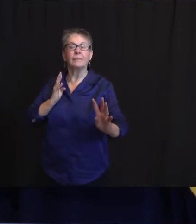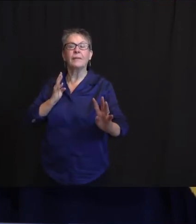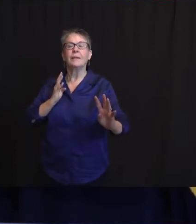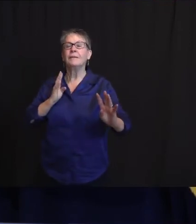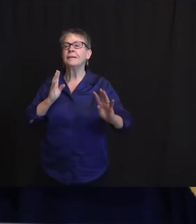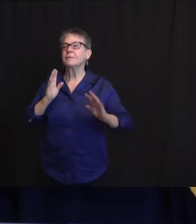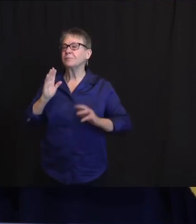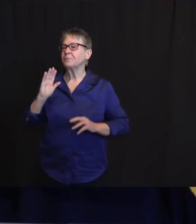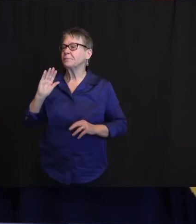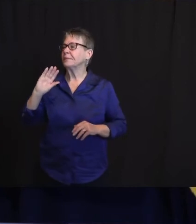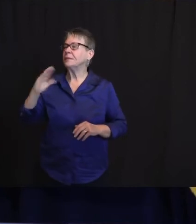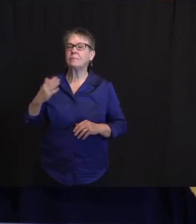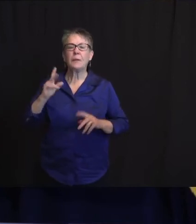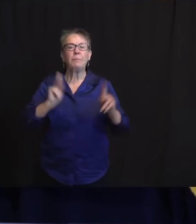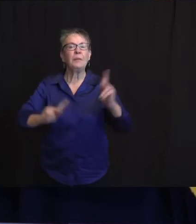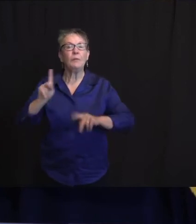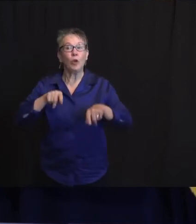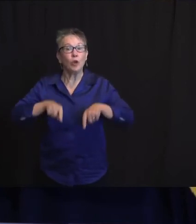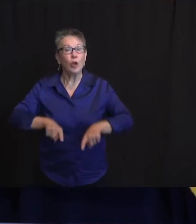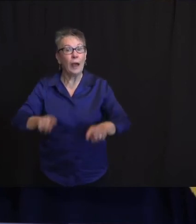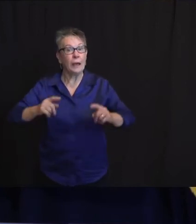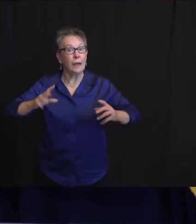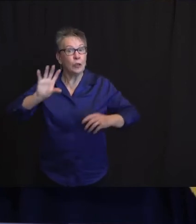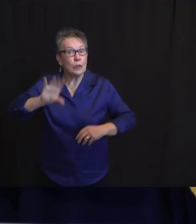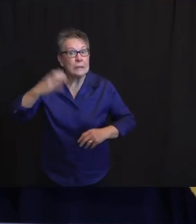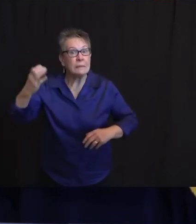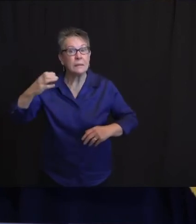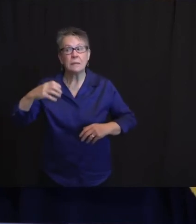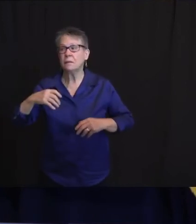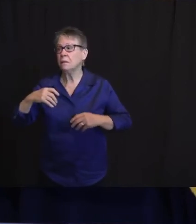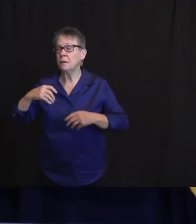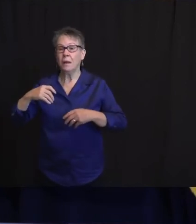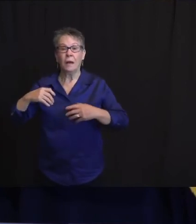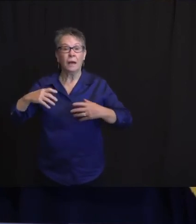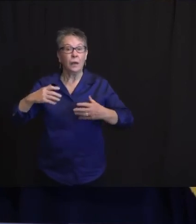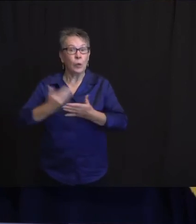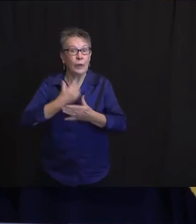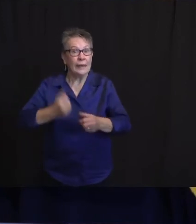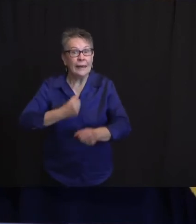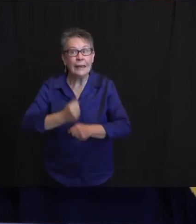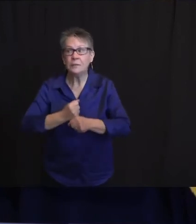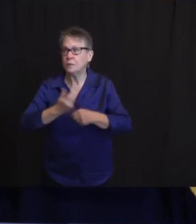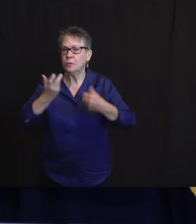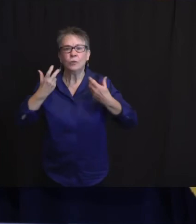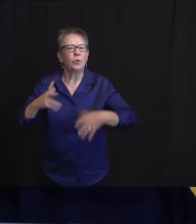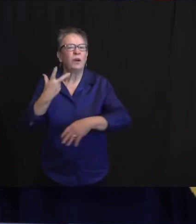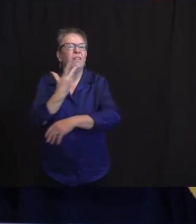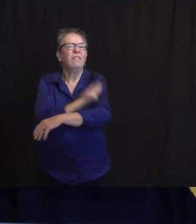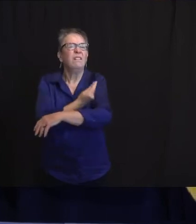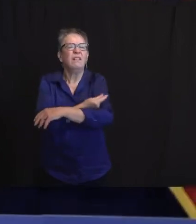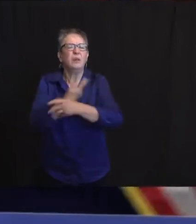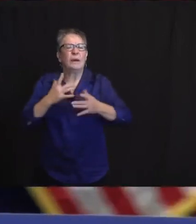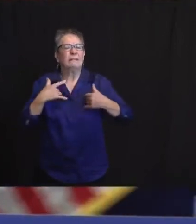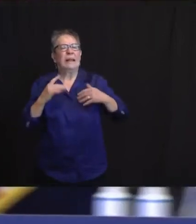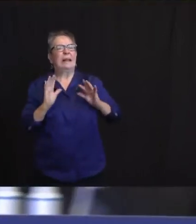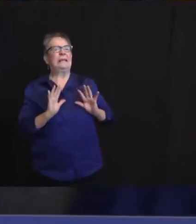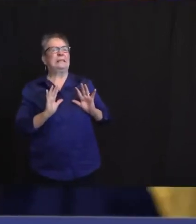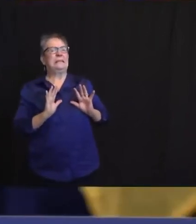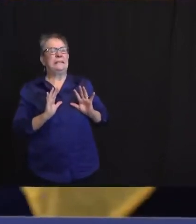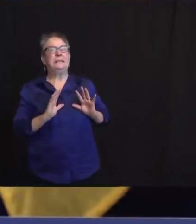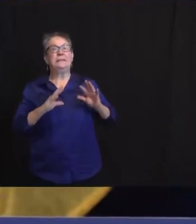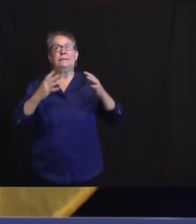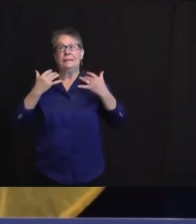didn't feel well. So hopefully by the end of this week, we'll have much better reporting. I think our reality